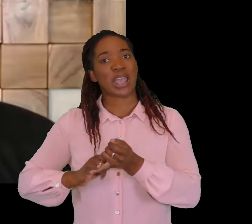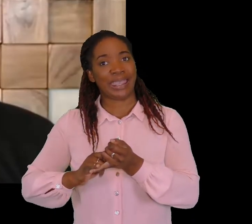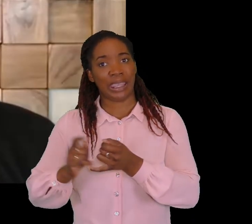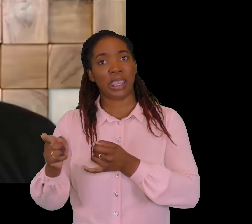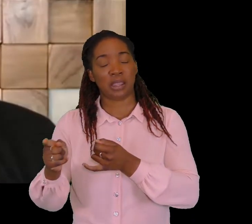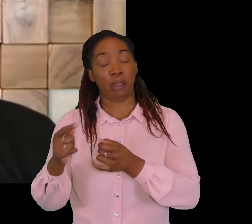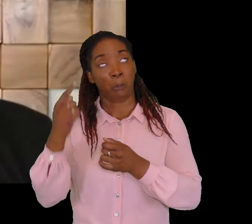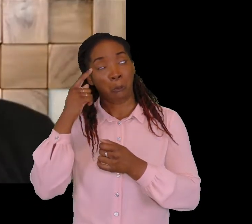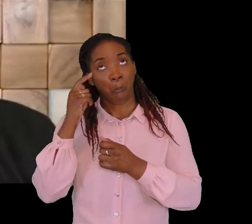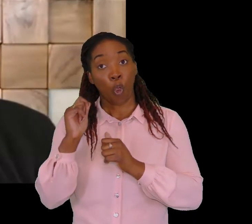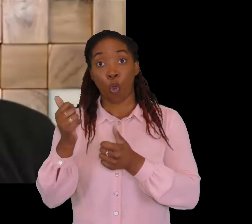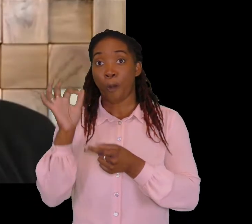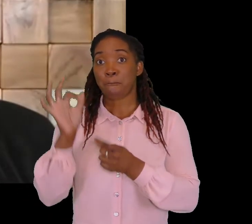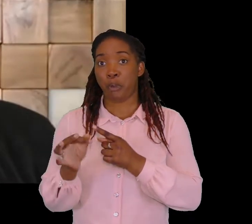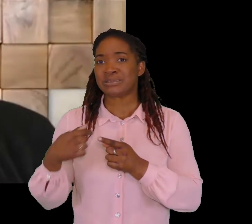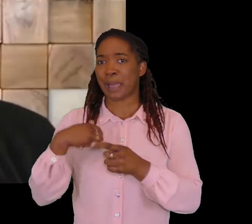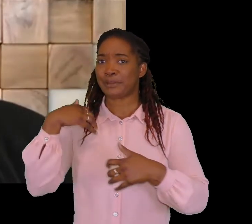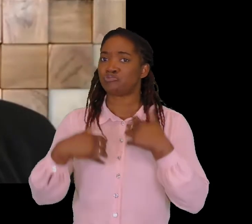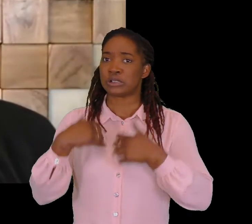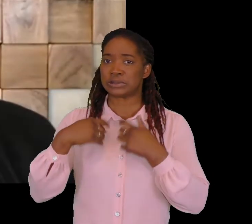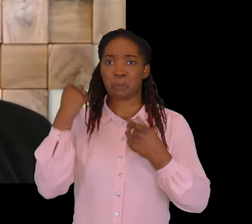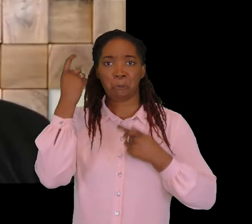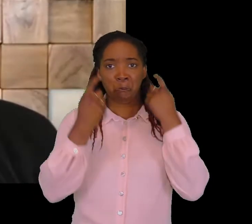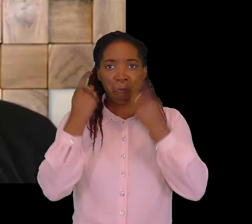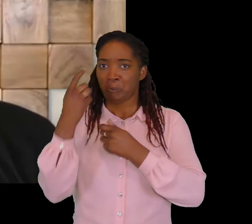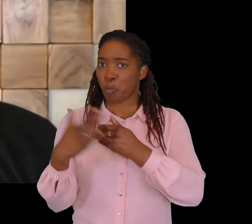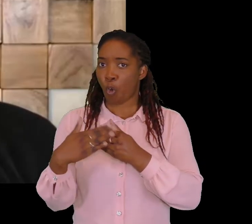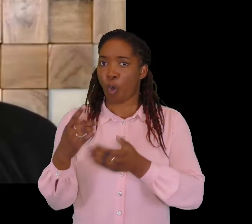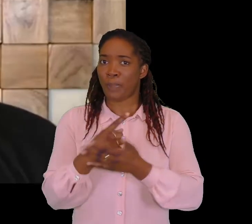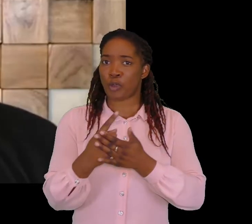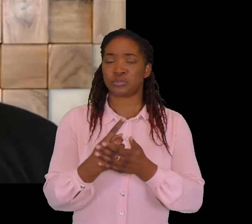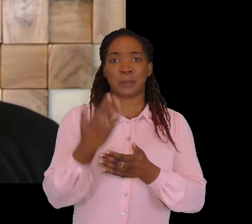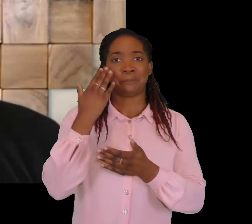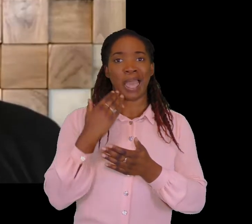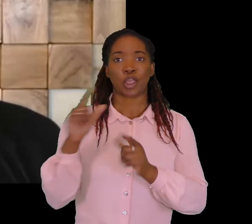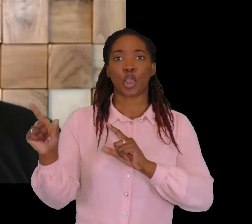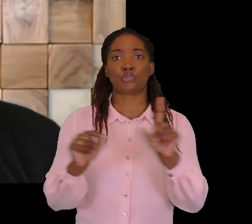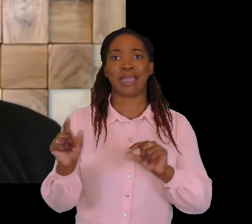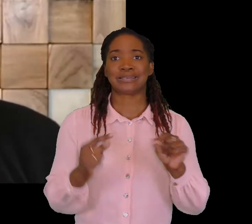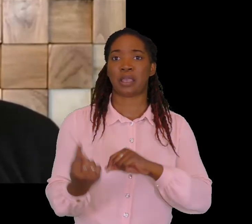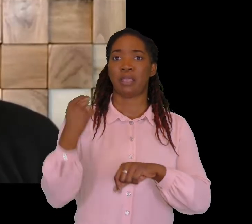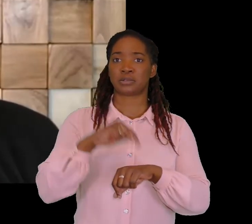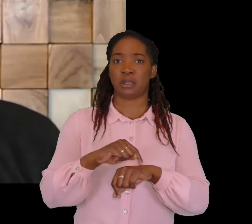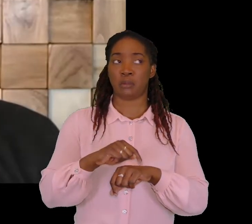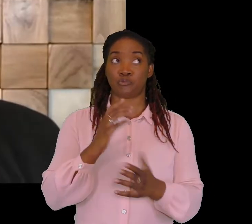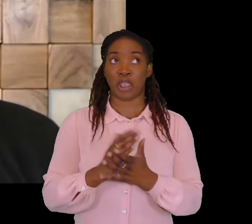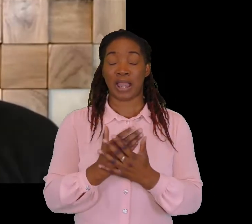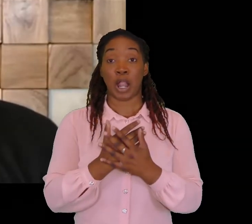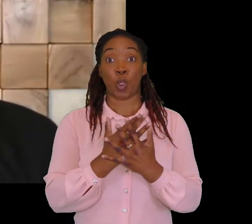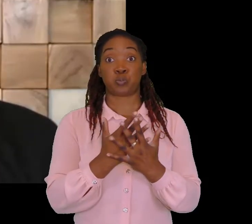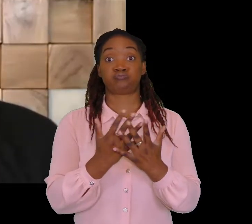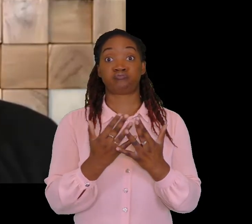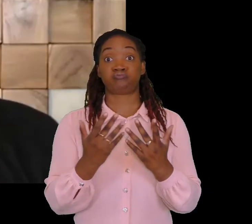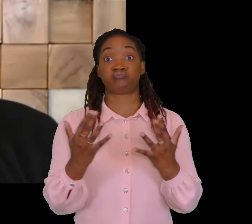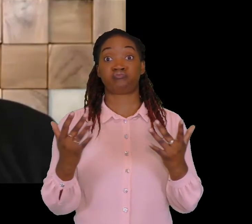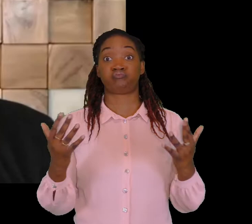I've been interested in thinking about in terms of Black curating at that time, was the fact there was a plethora, and also, all of you